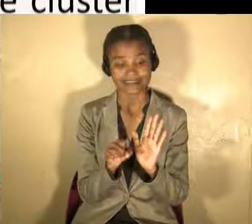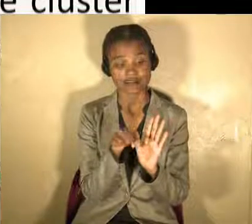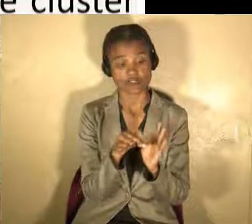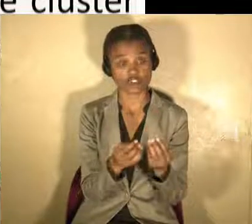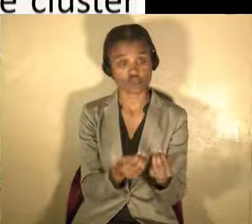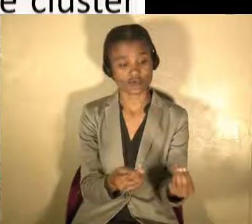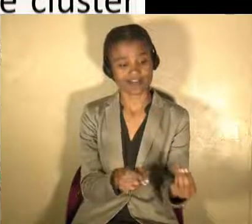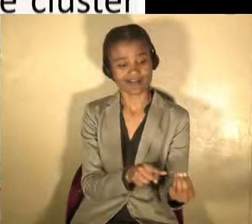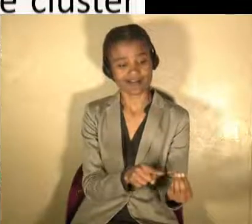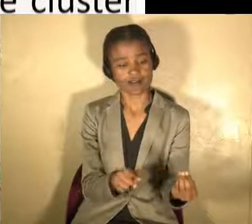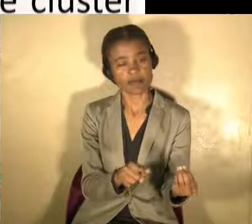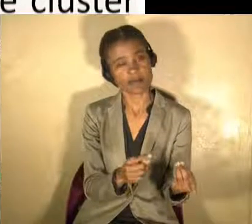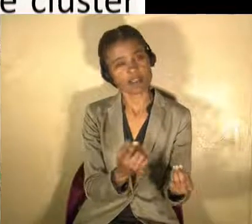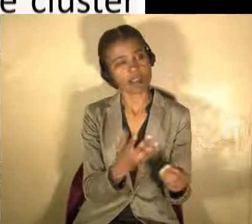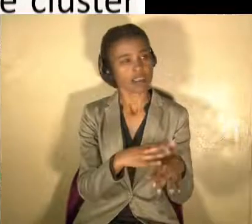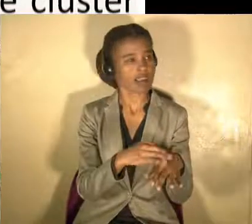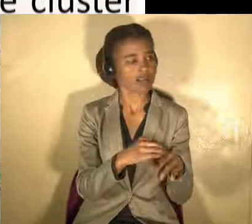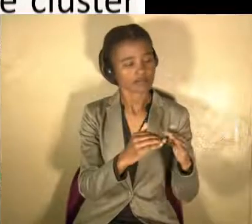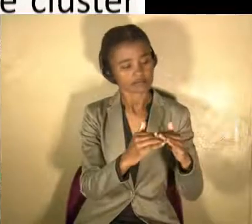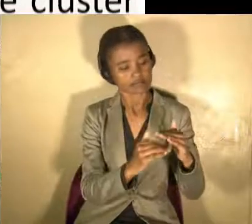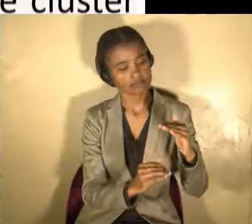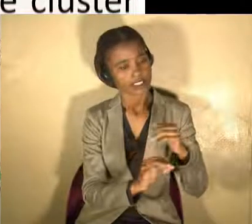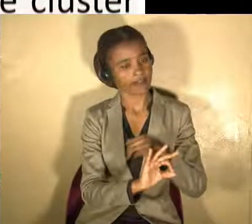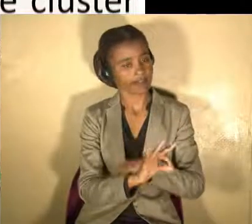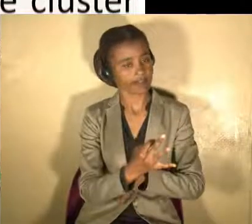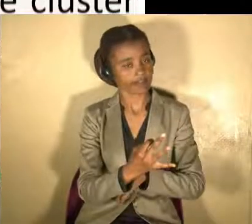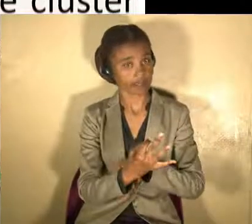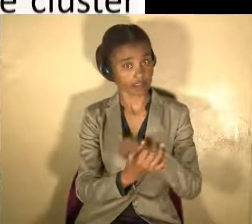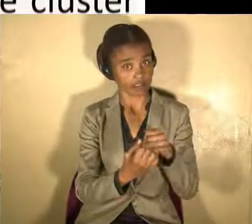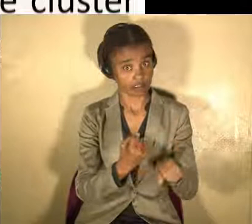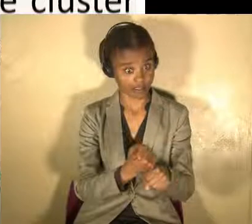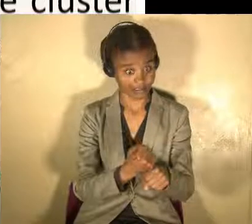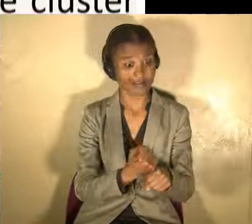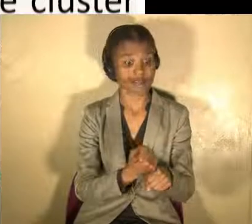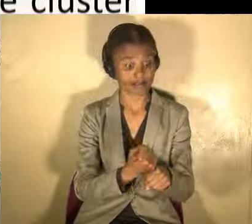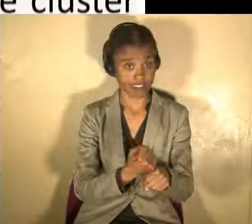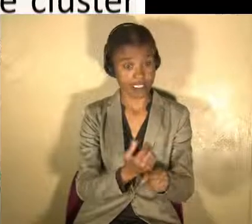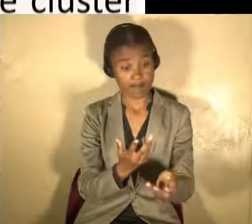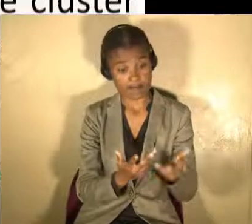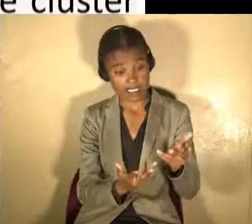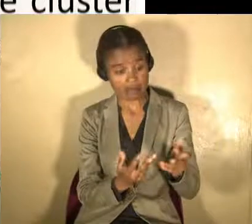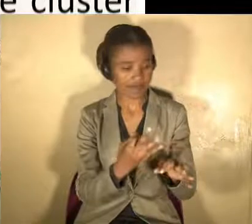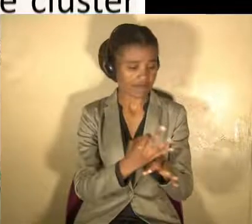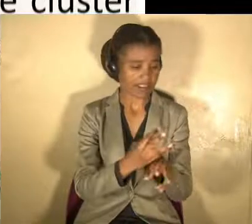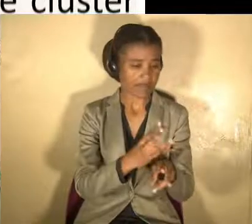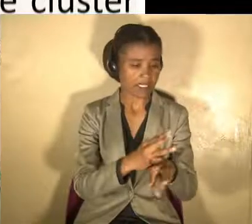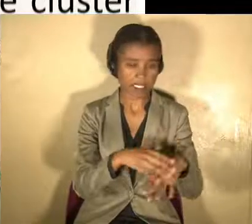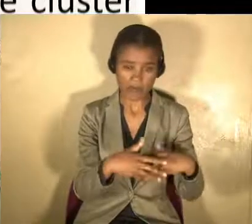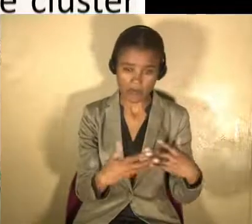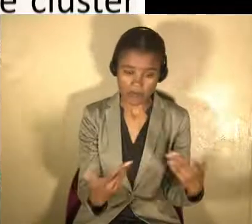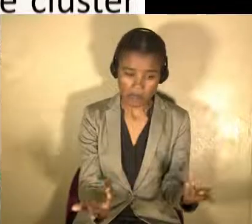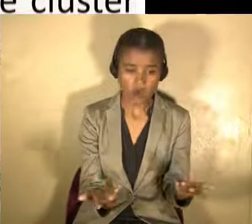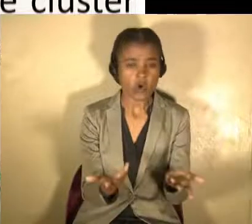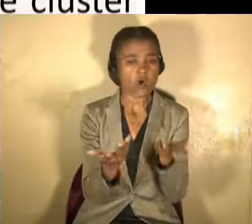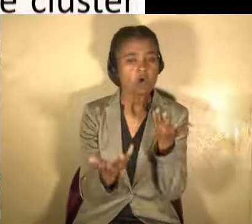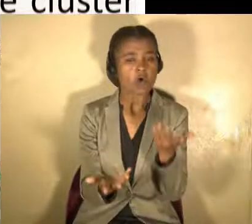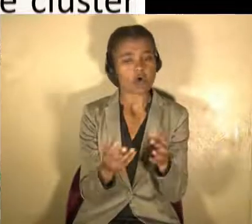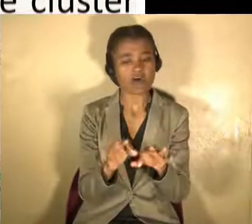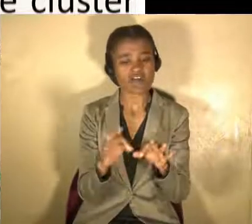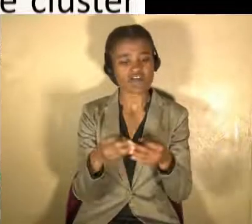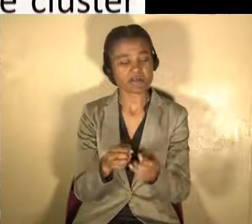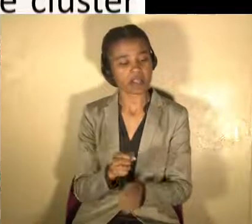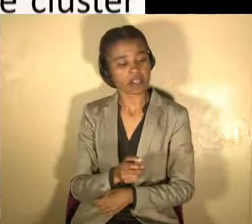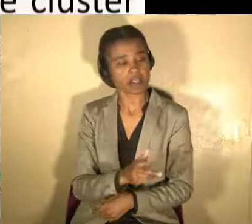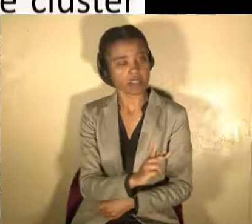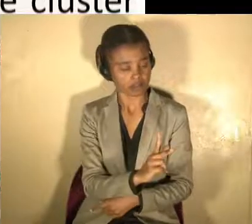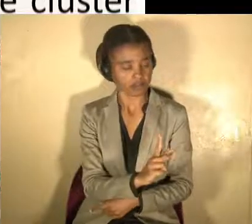where possible, to be placed in adoption if they are orphaned and abandoned. Because at times you would have